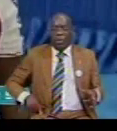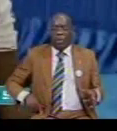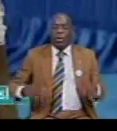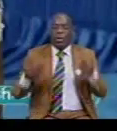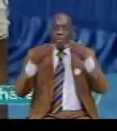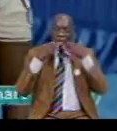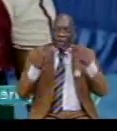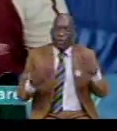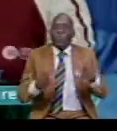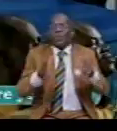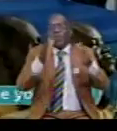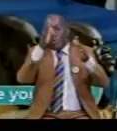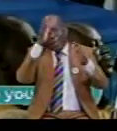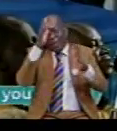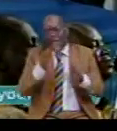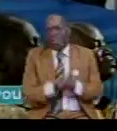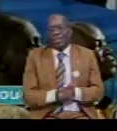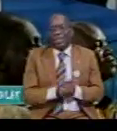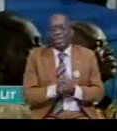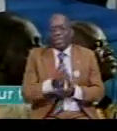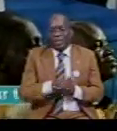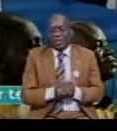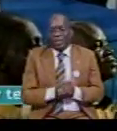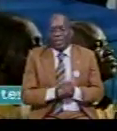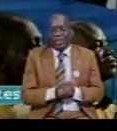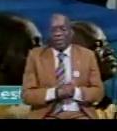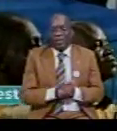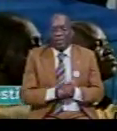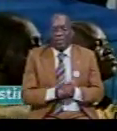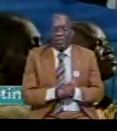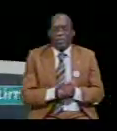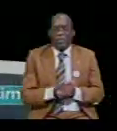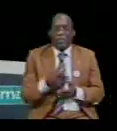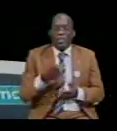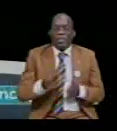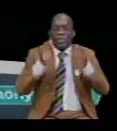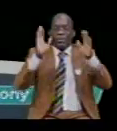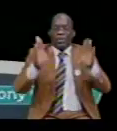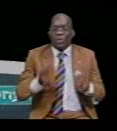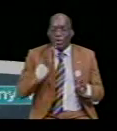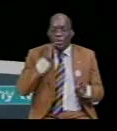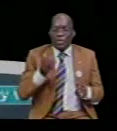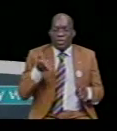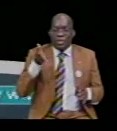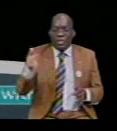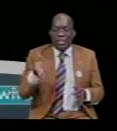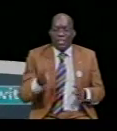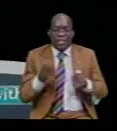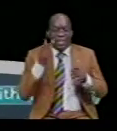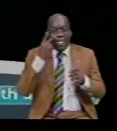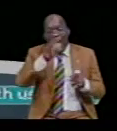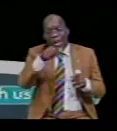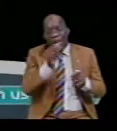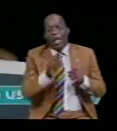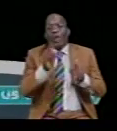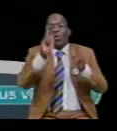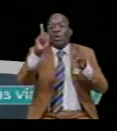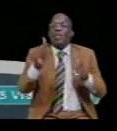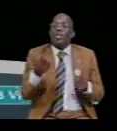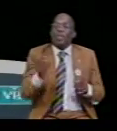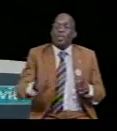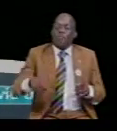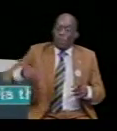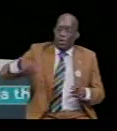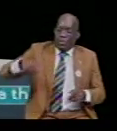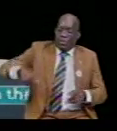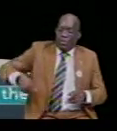seun. Praise the Lord. Hallelujah. A miracle is there. Amen. You can see the stick up. The walking stick is going up. Yours